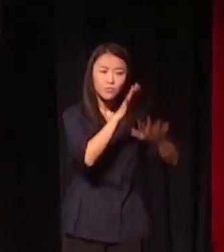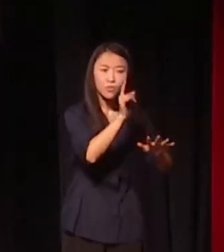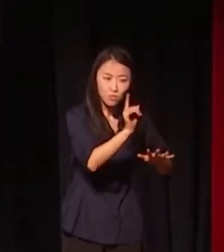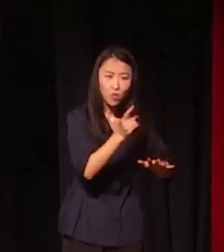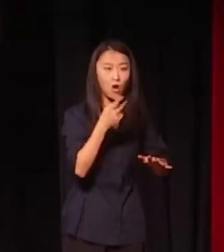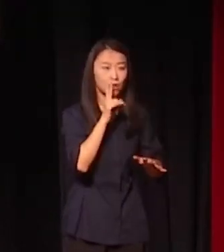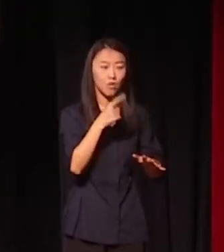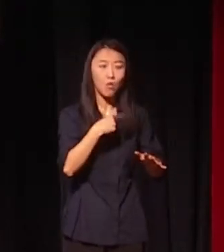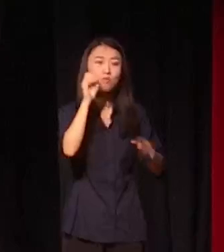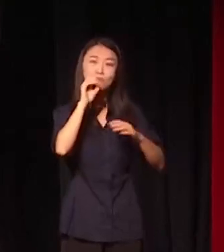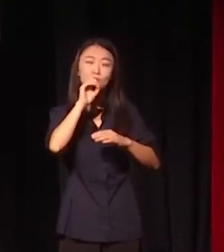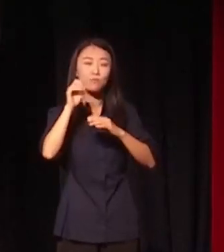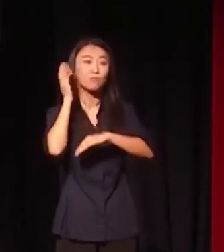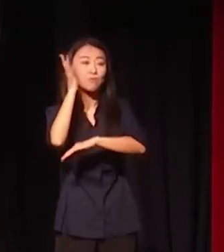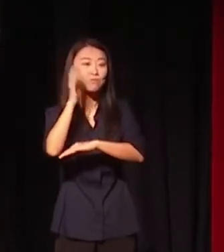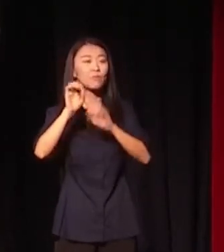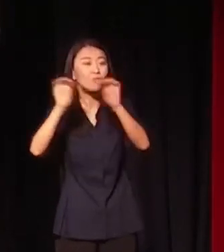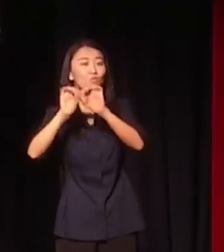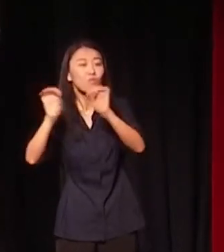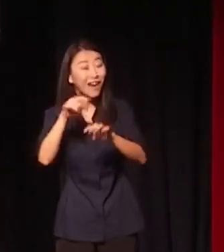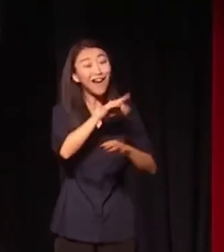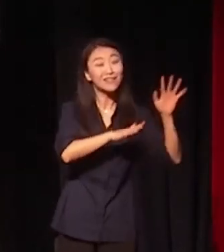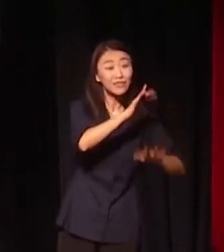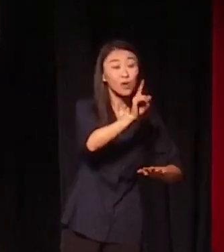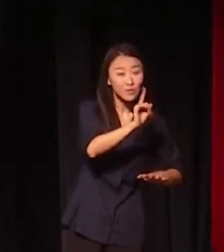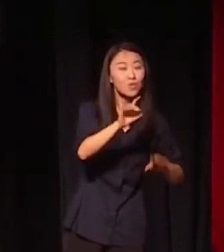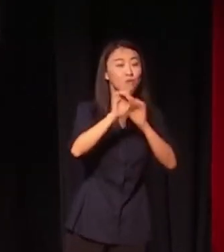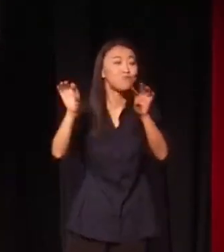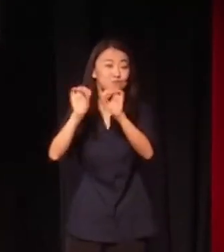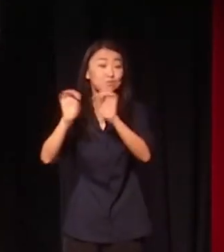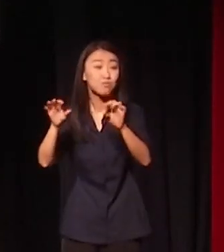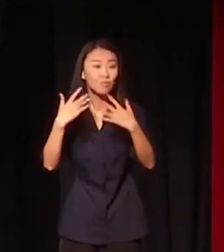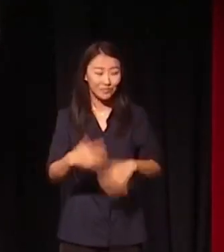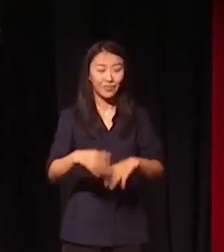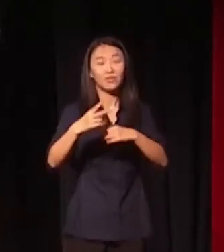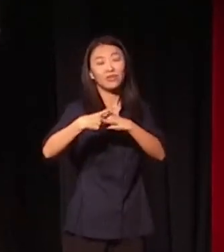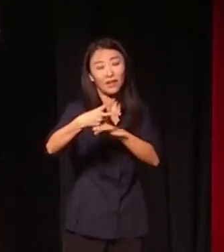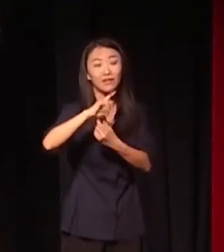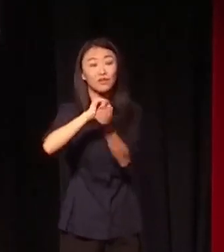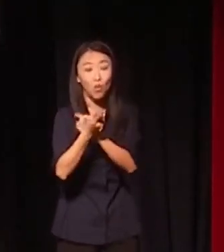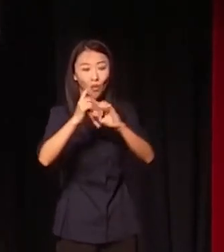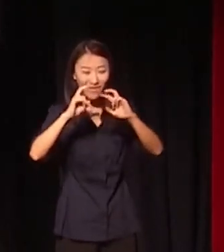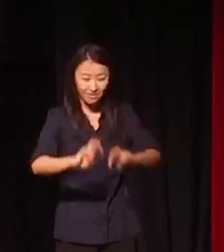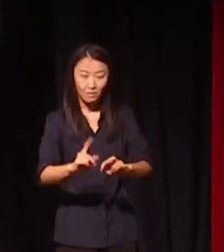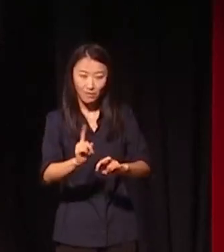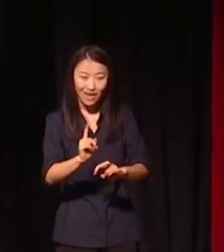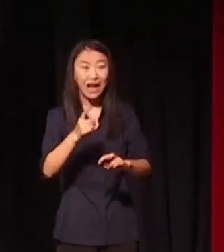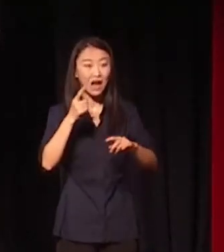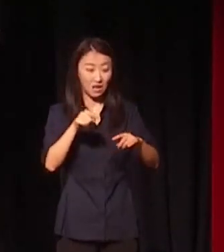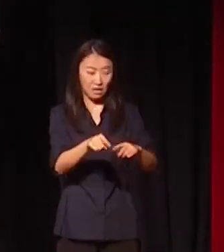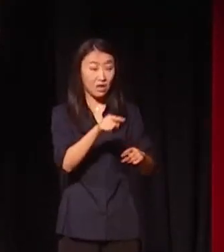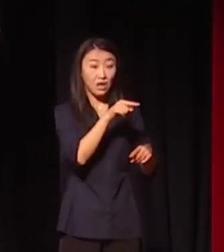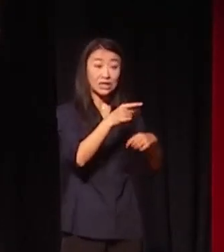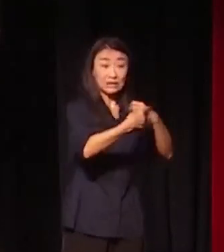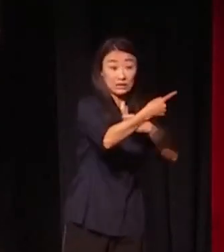then can be applied in practice and applied in teaching. And then second generation research would be, okay, well then how are practitioners adopting